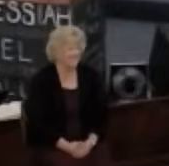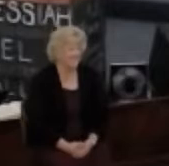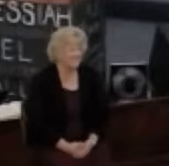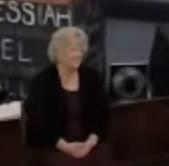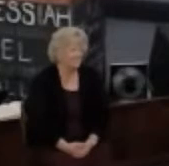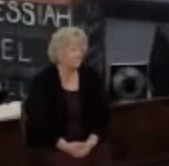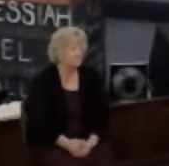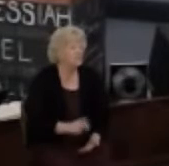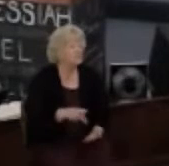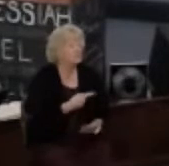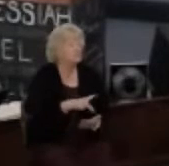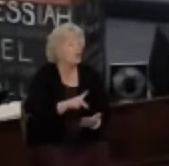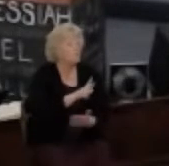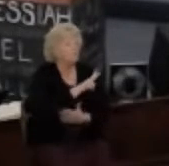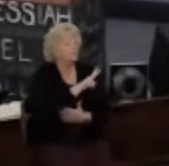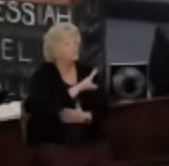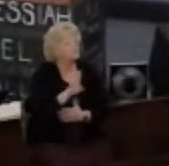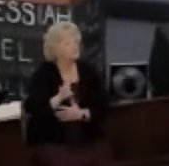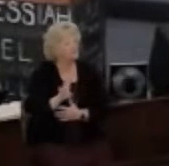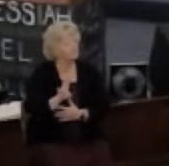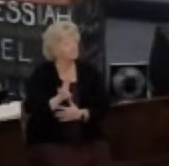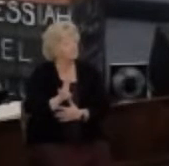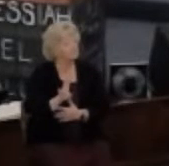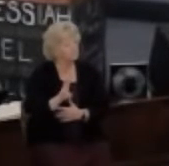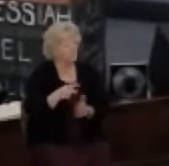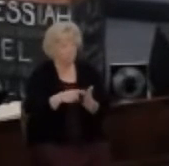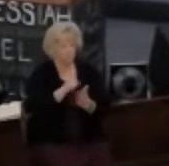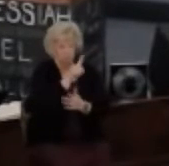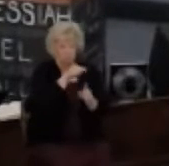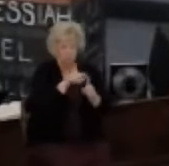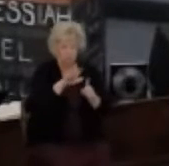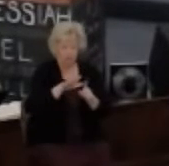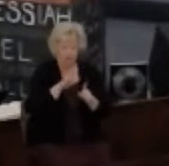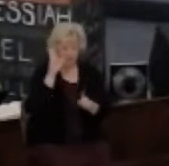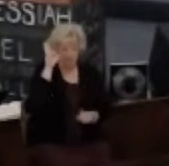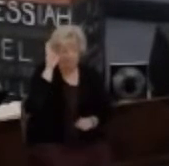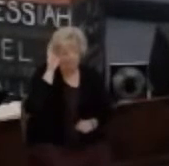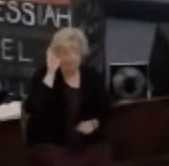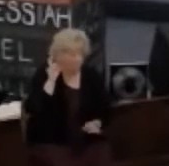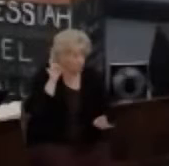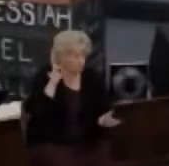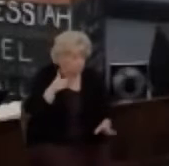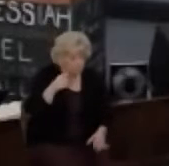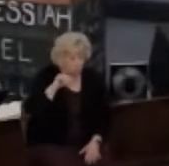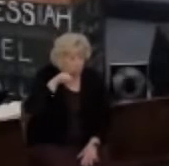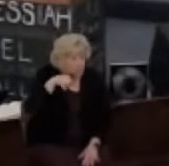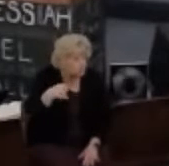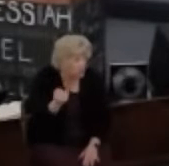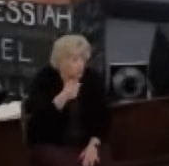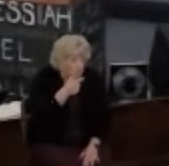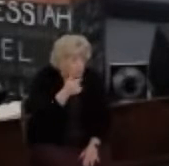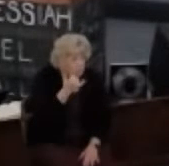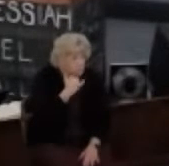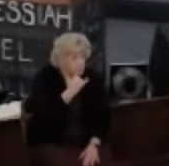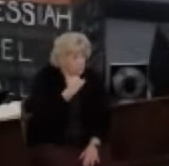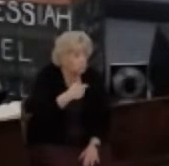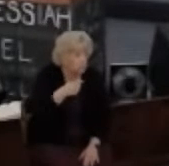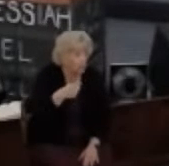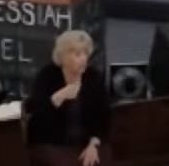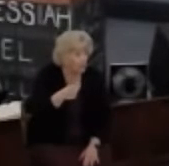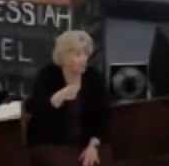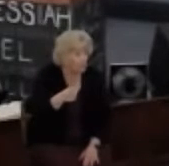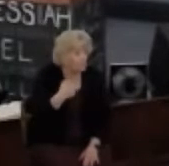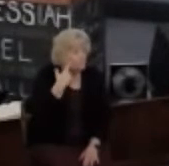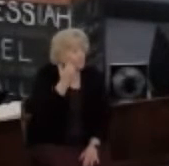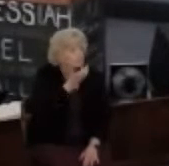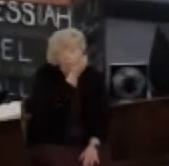Psalm 37, verses 1 through 5 says, "Don't worry about the wicked or envy those who do wrong, for like